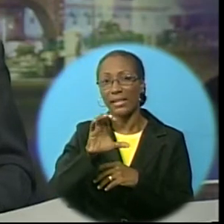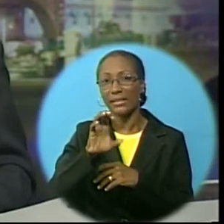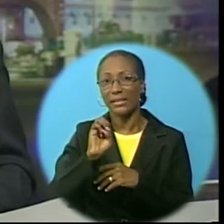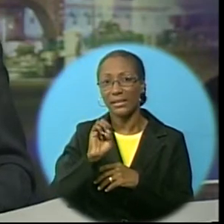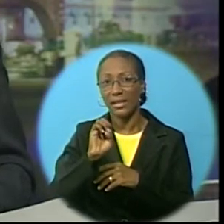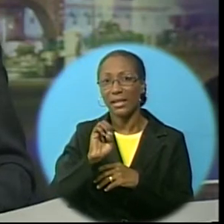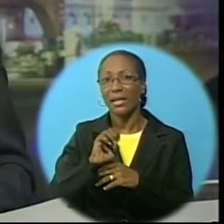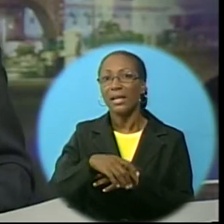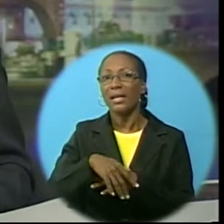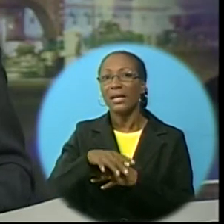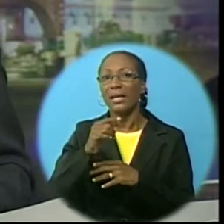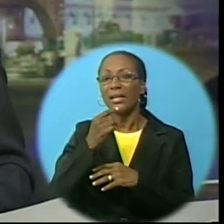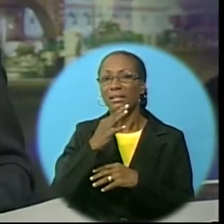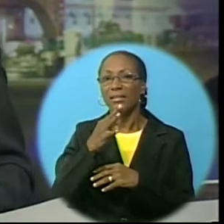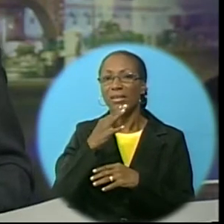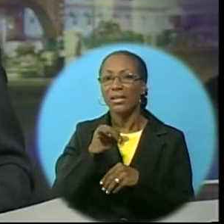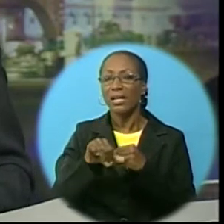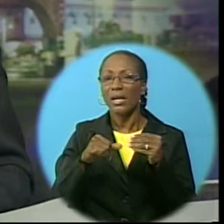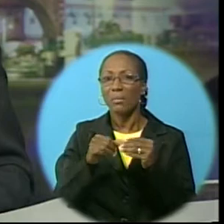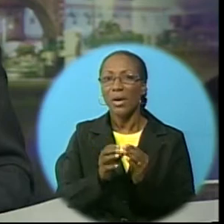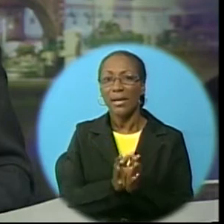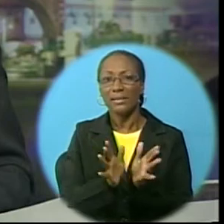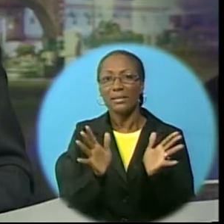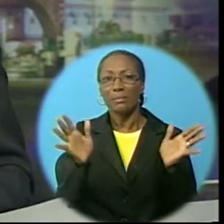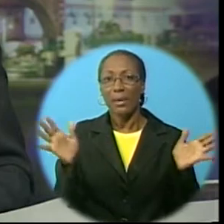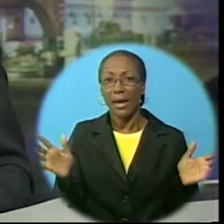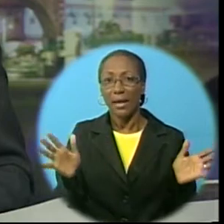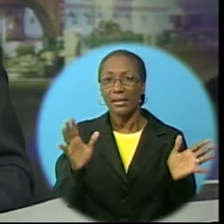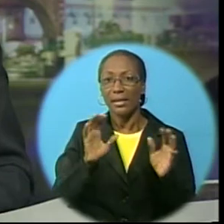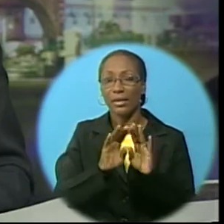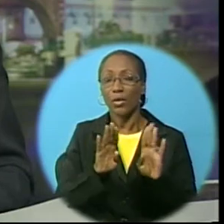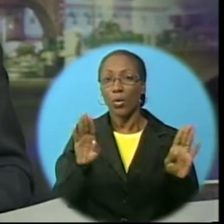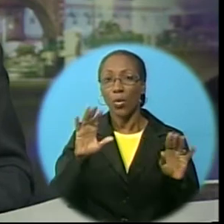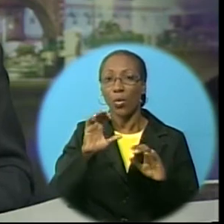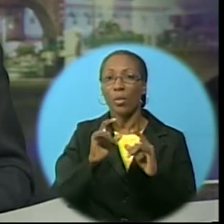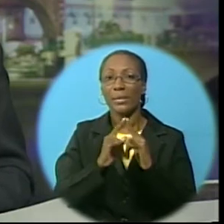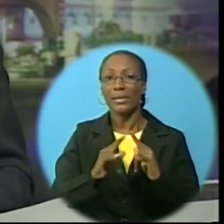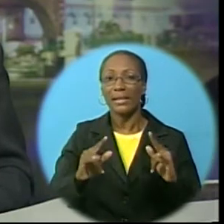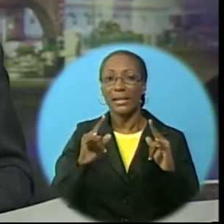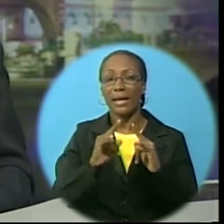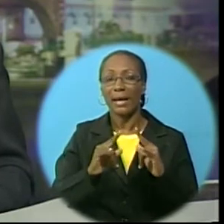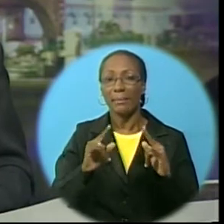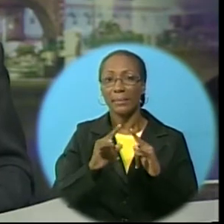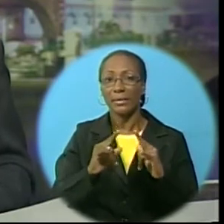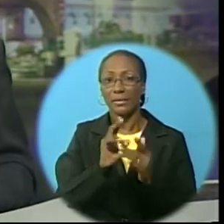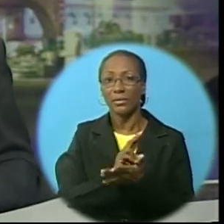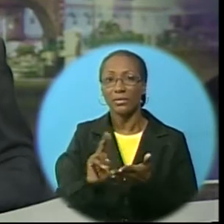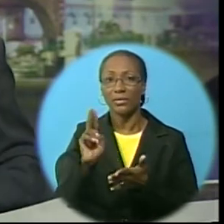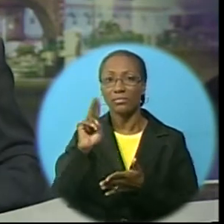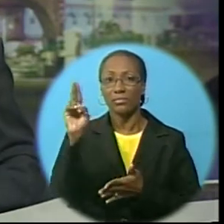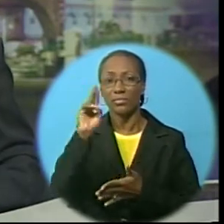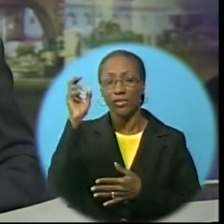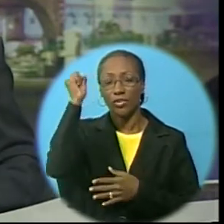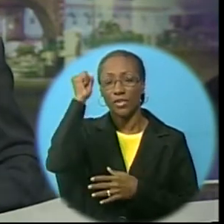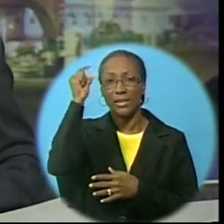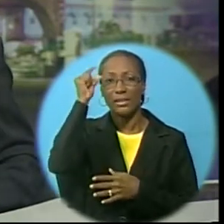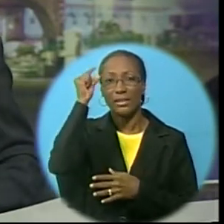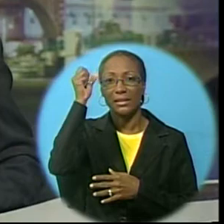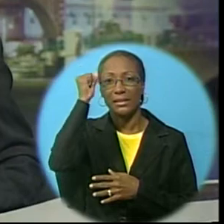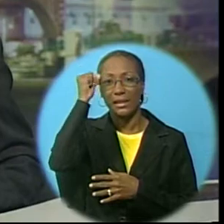about plans to expand the offering of the Open Campus and put it on a stronger financial footing. Shane Seeley has the